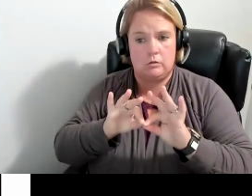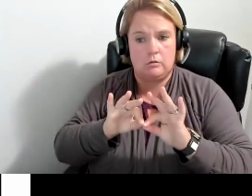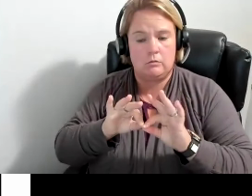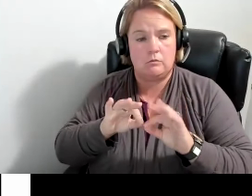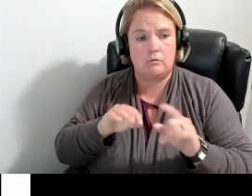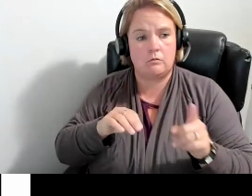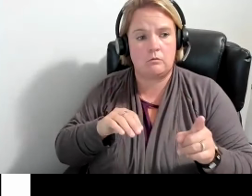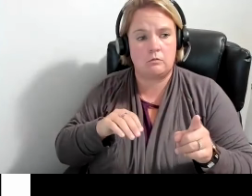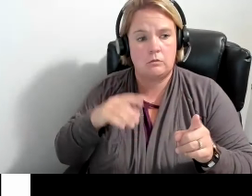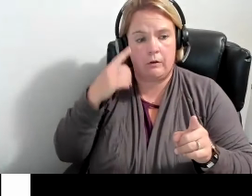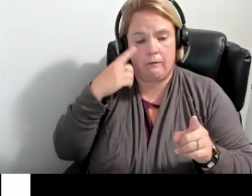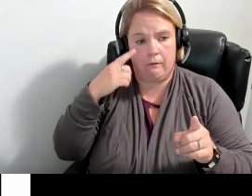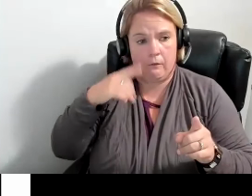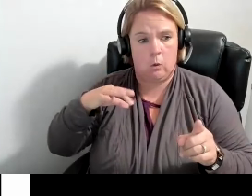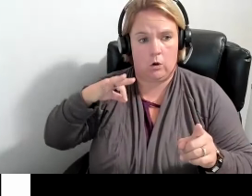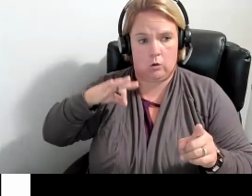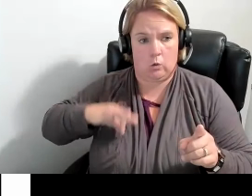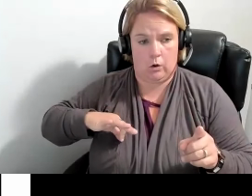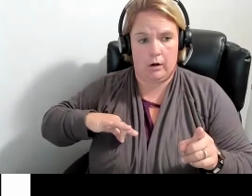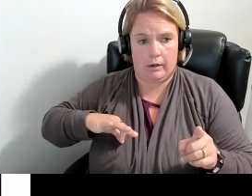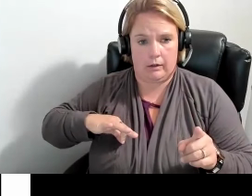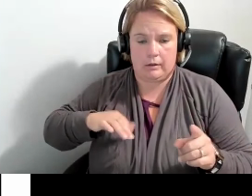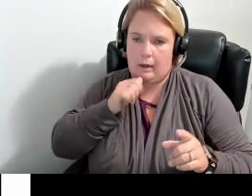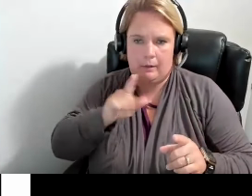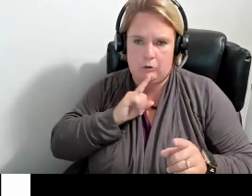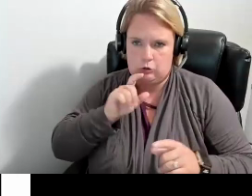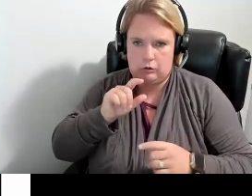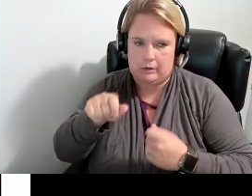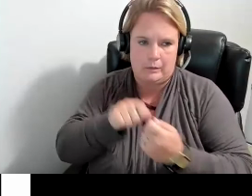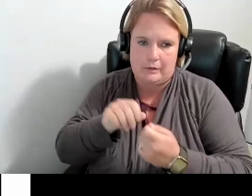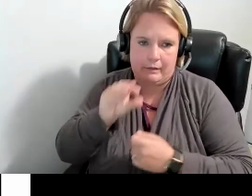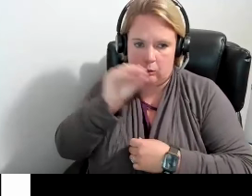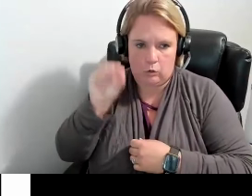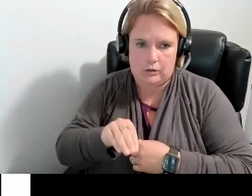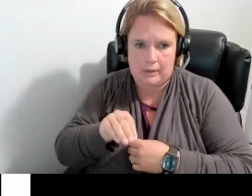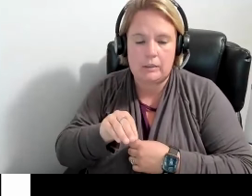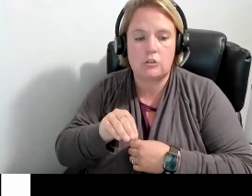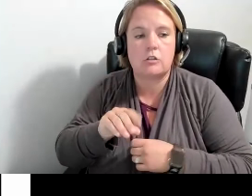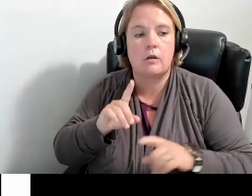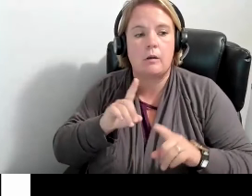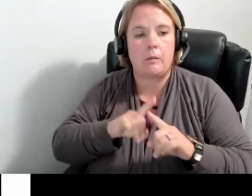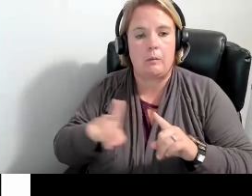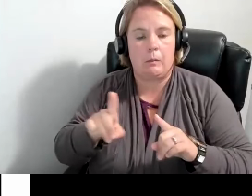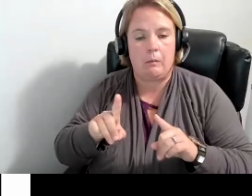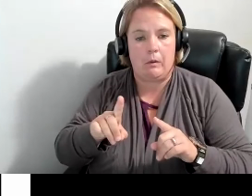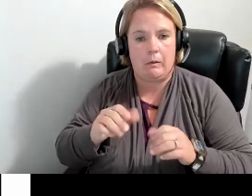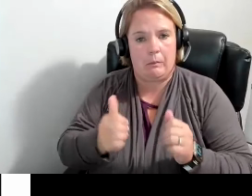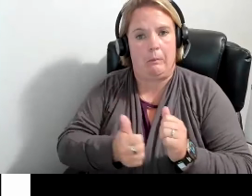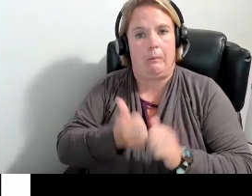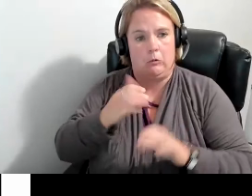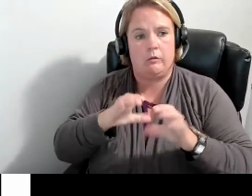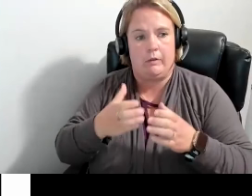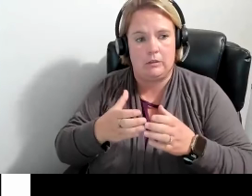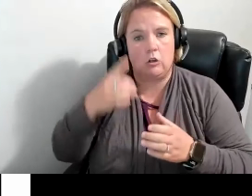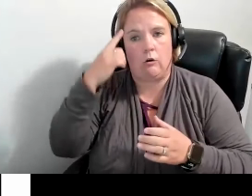credit classes, that's probably, I don't know the exact percentage, but the overwhelming majority of classes on our campus are 4